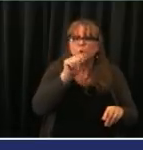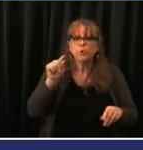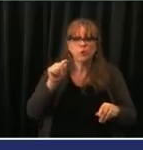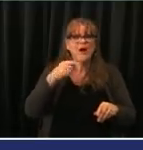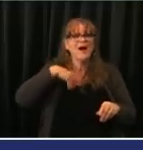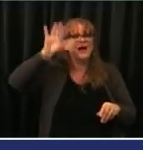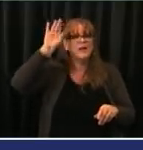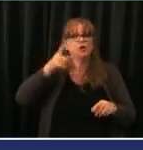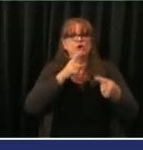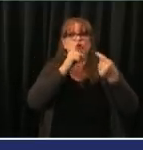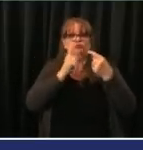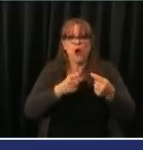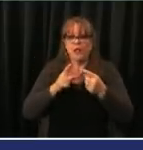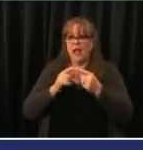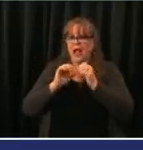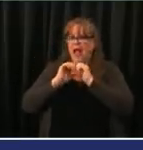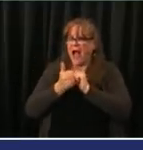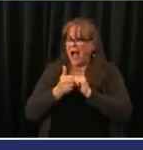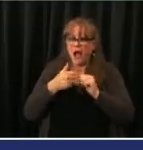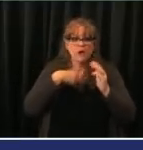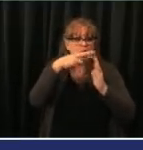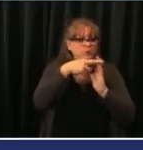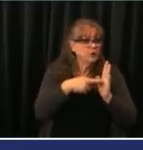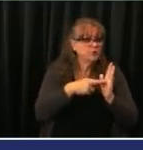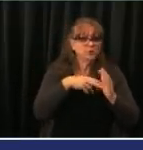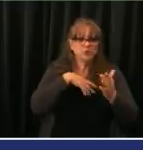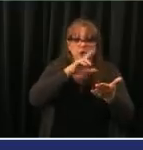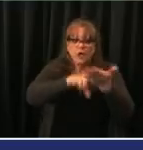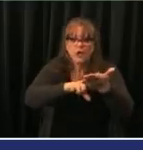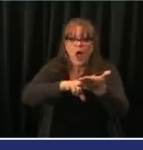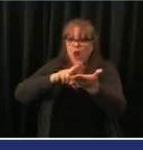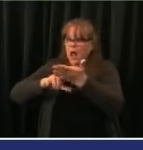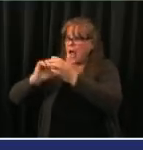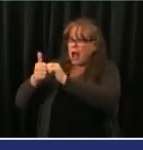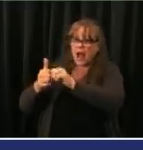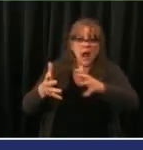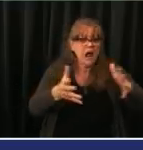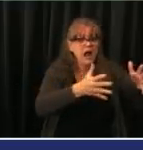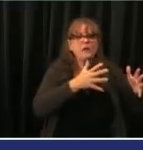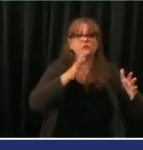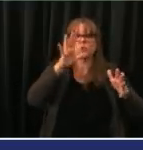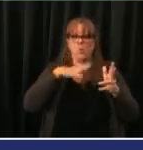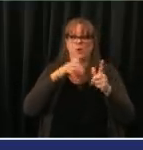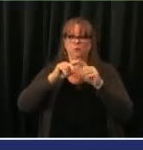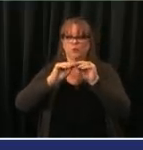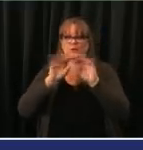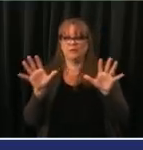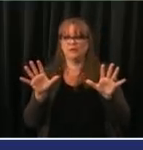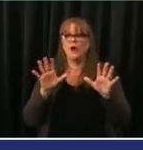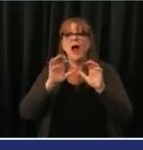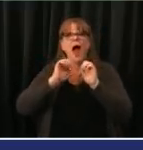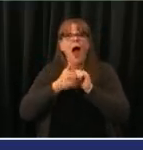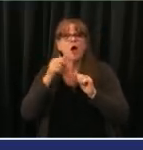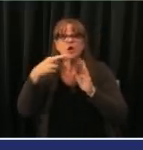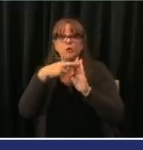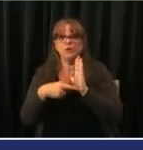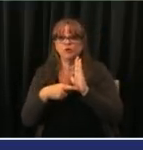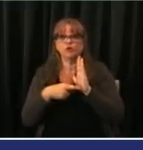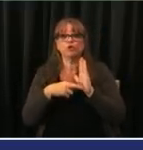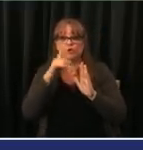out how to sign up for the vaccine. So I want to take the opportunity today to be clear about how we want people to do this as we move lower into our